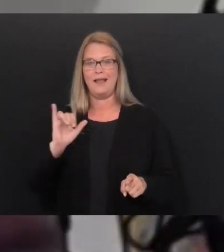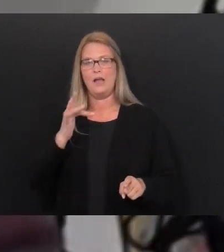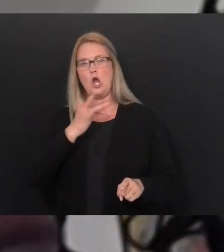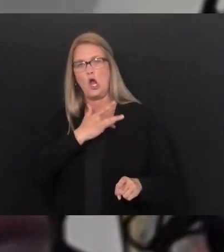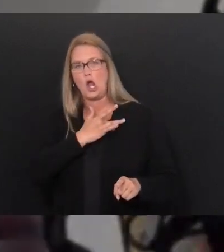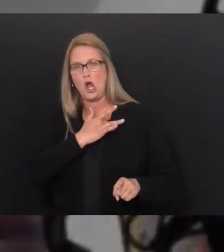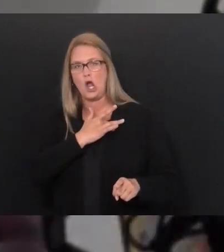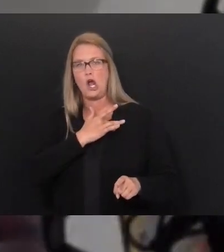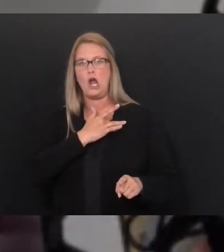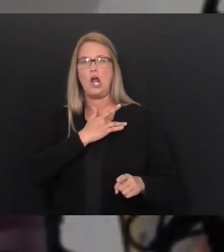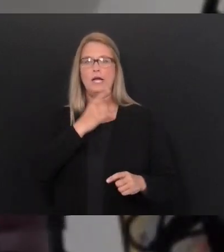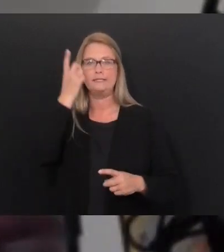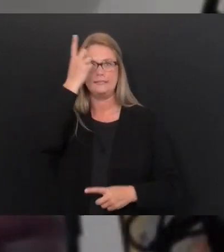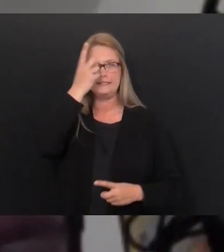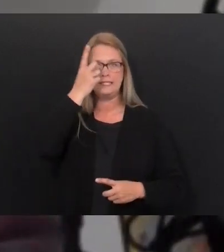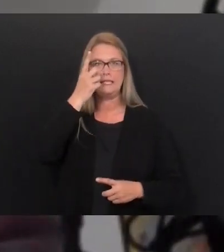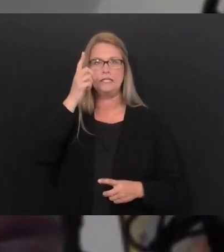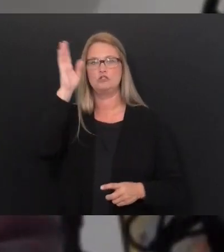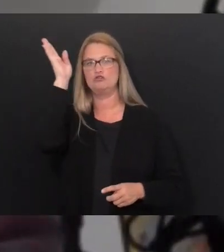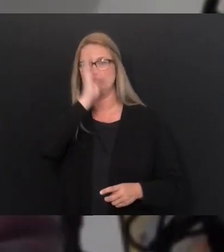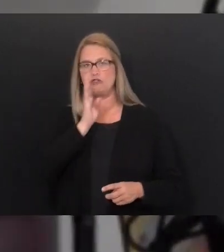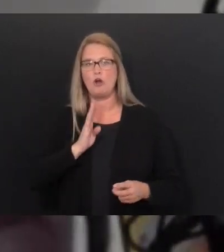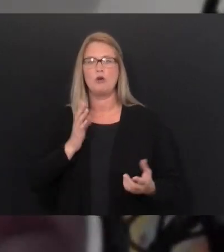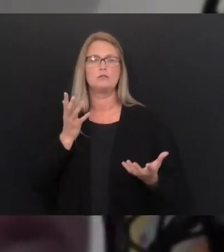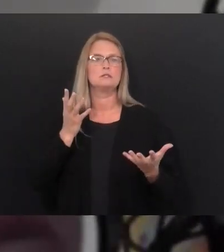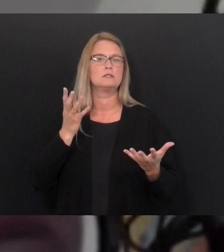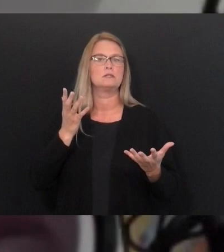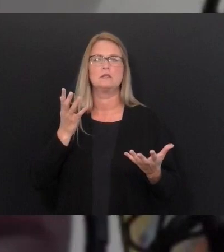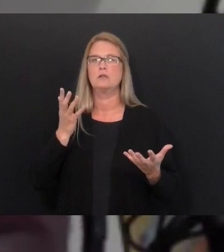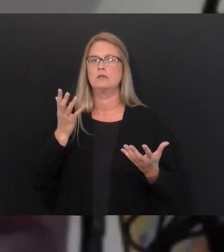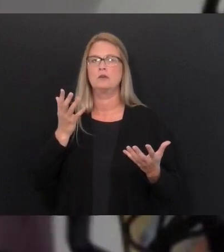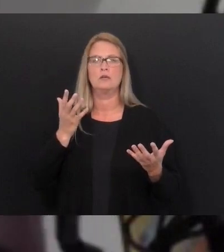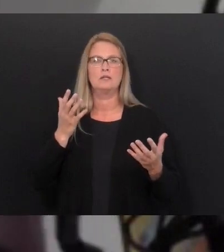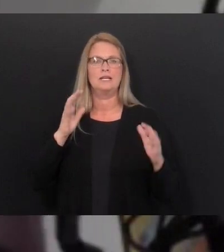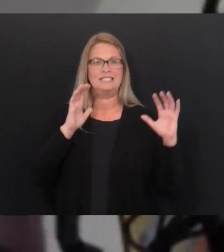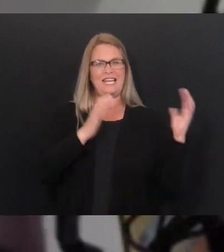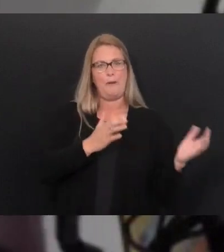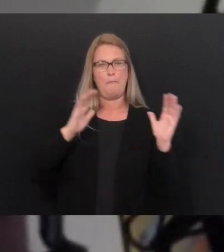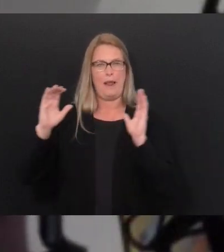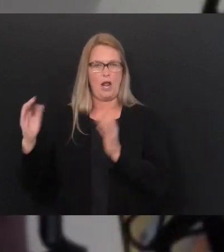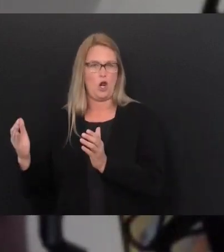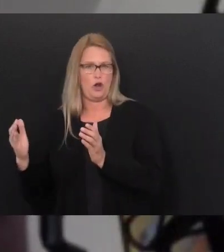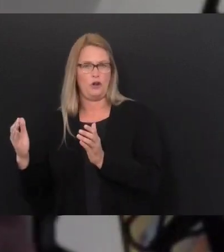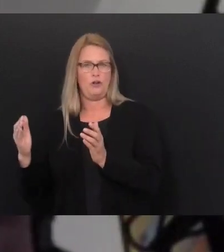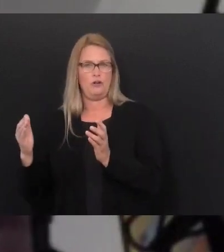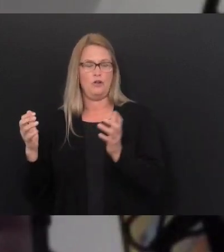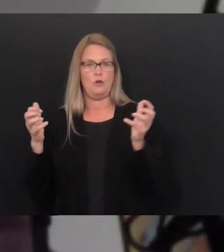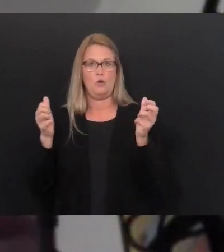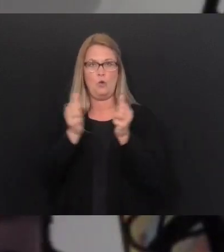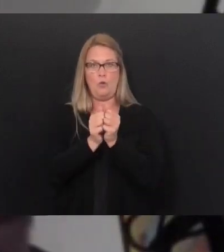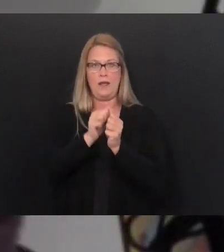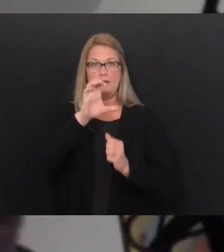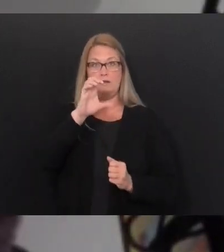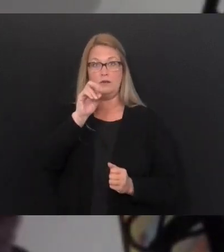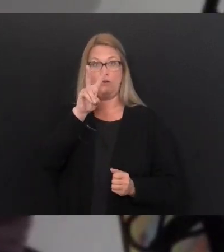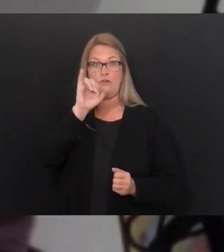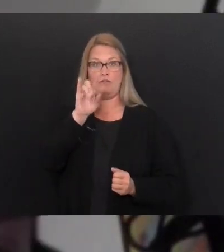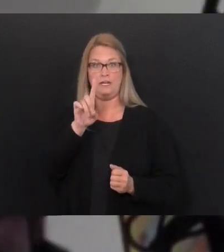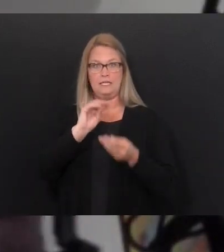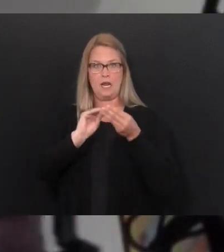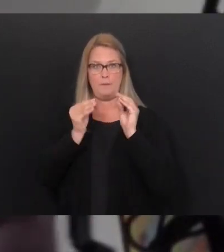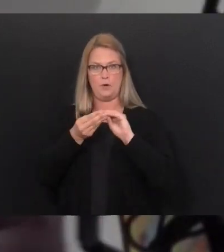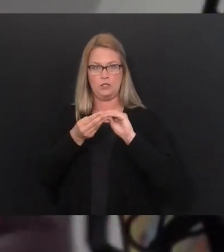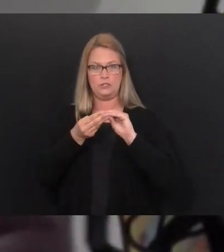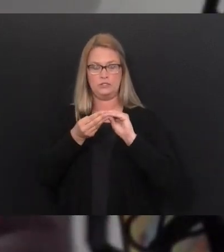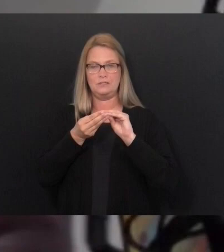disease, stroke, what have you, to compare with the COVID numbers that